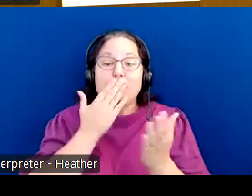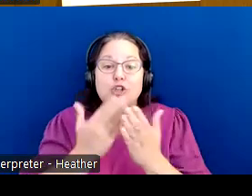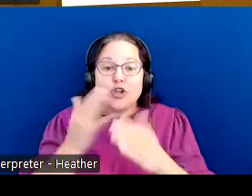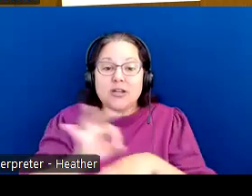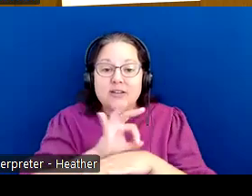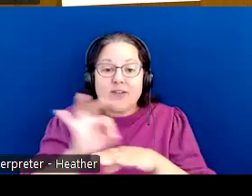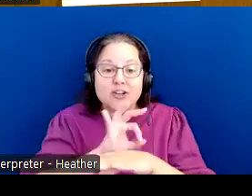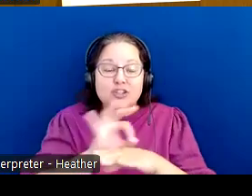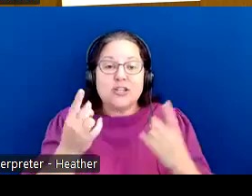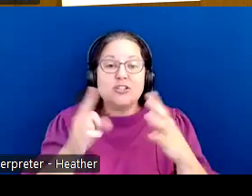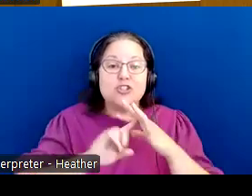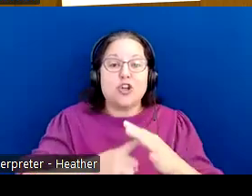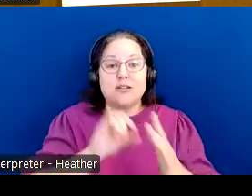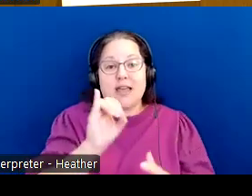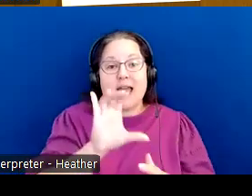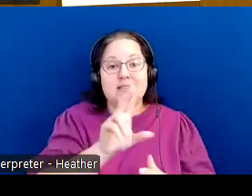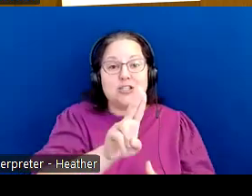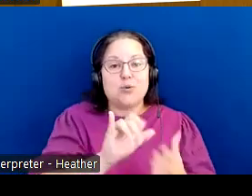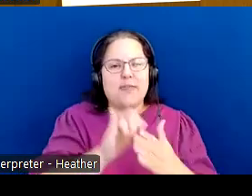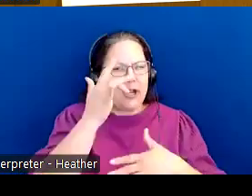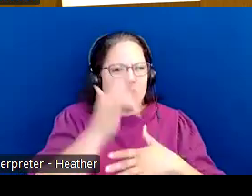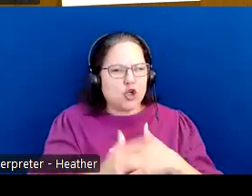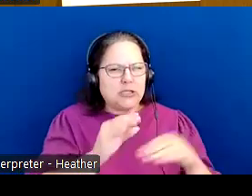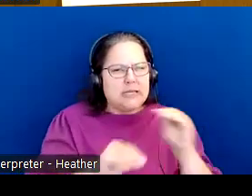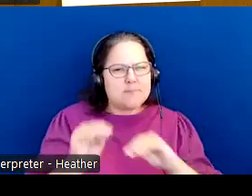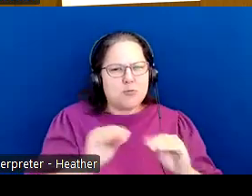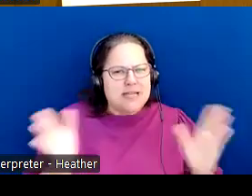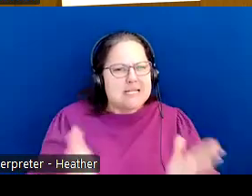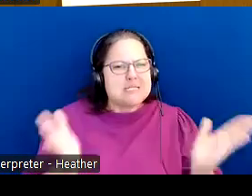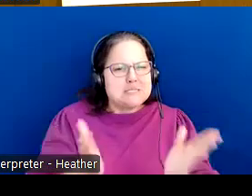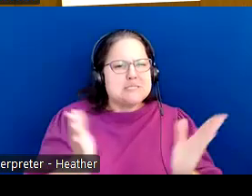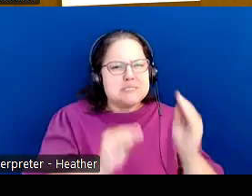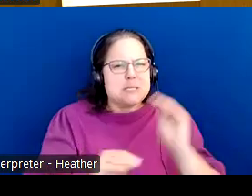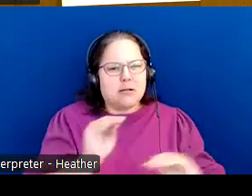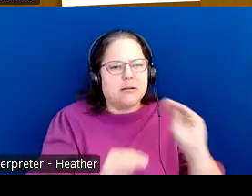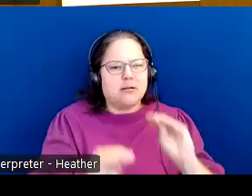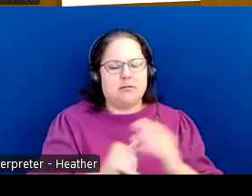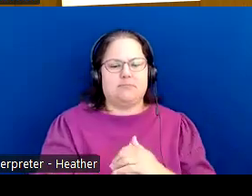the ICU. That's where we get that early mobility, that push for early mobility.